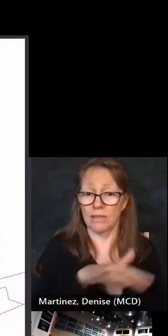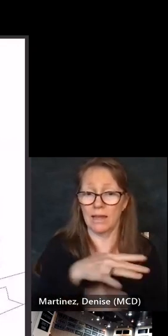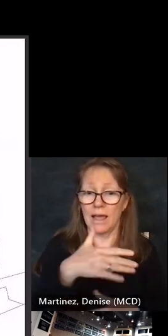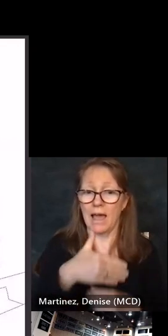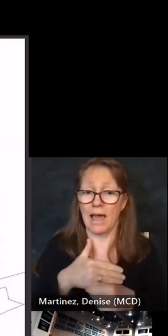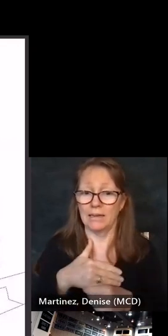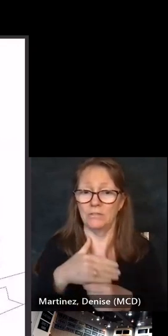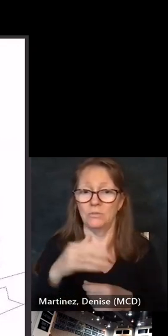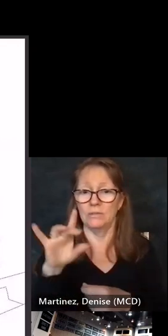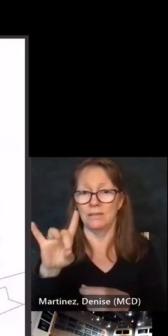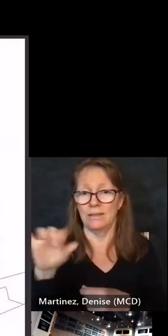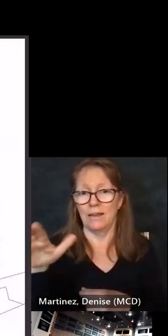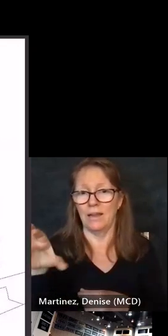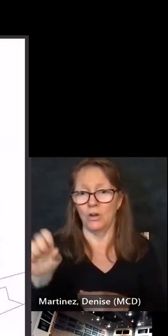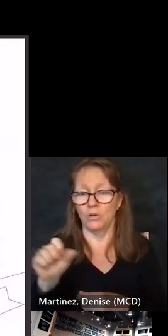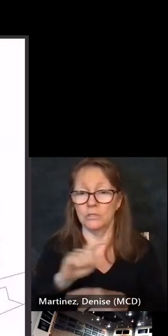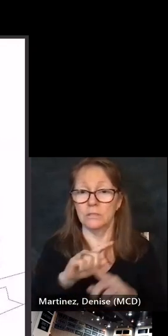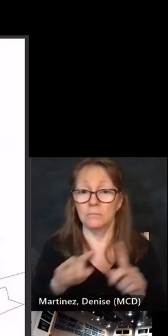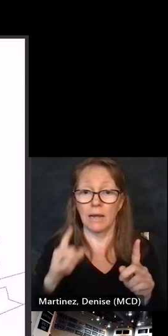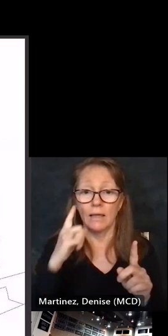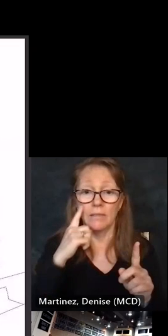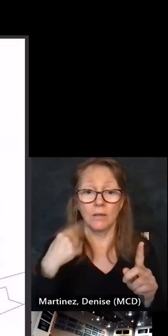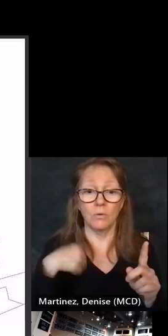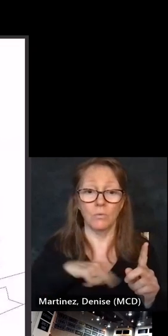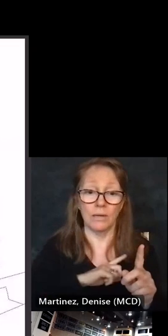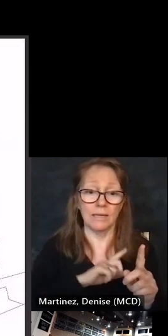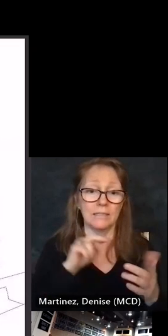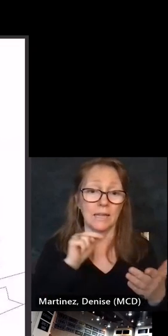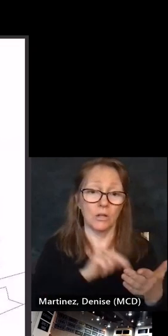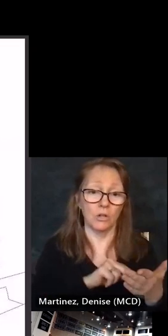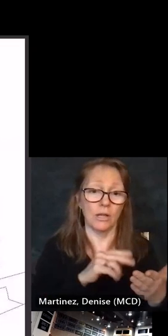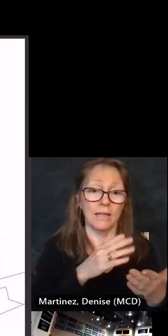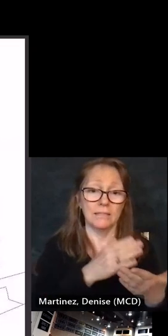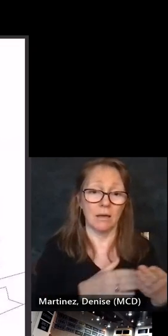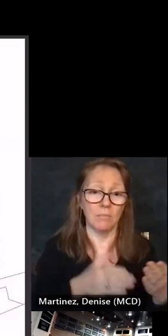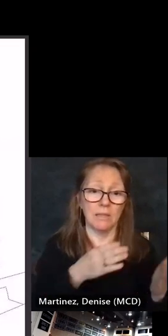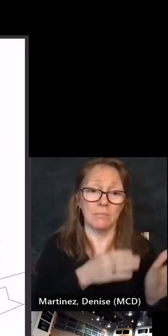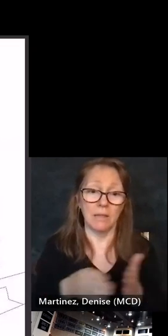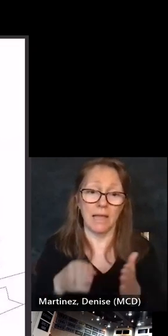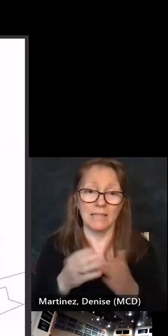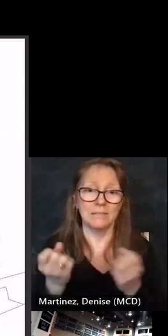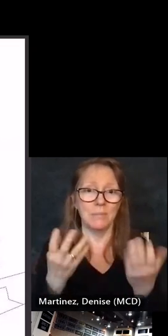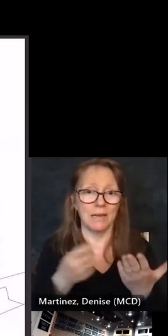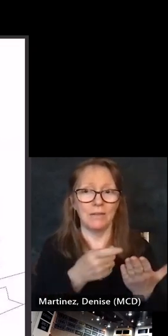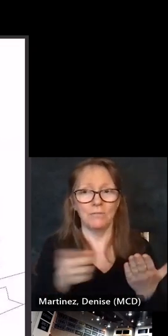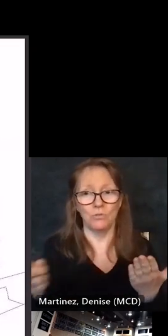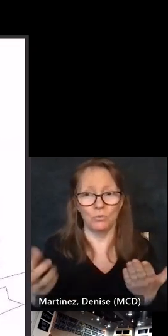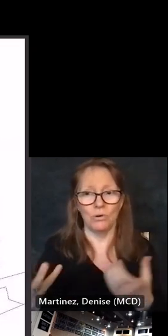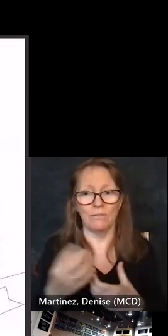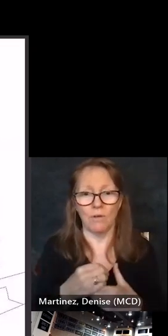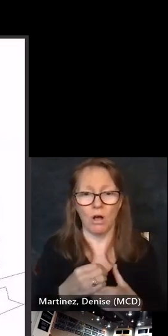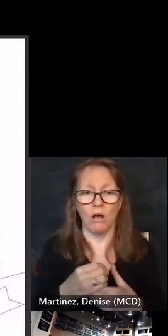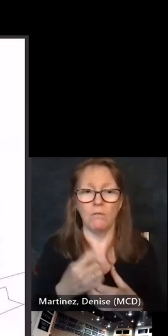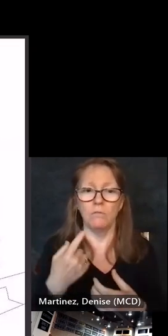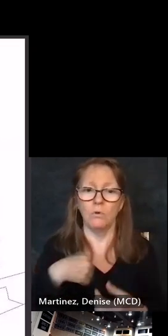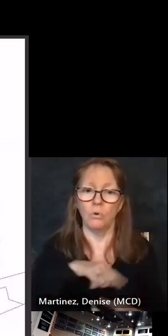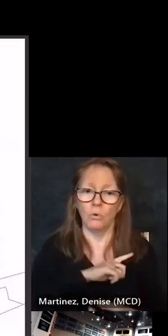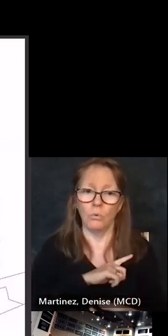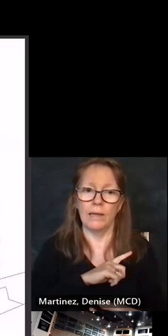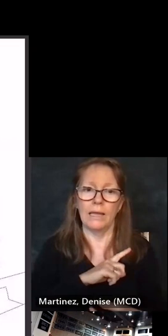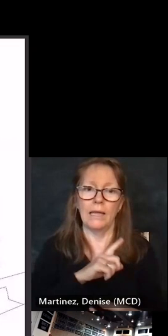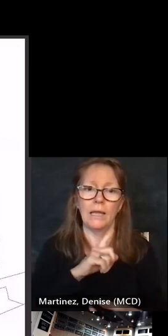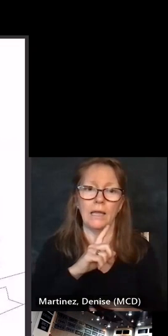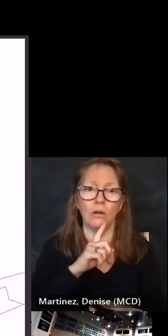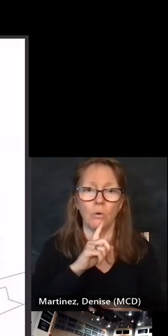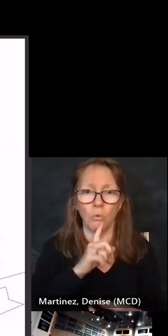But I think if we take a look at some of those plans that I think many of you are involved in, we're working with something